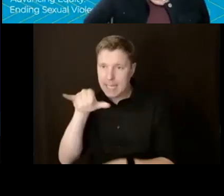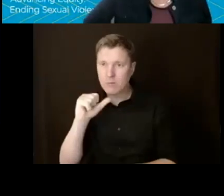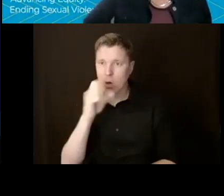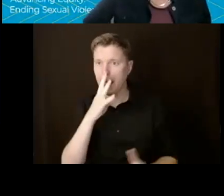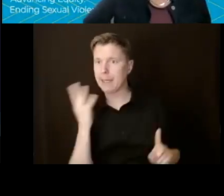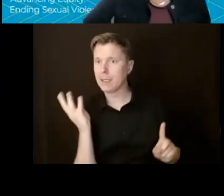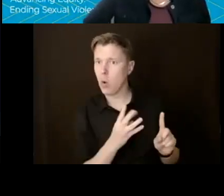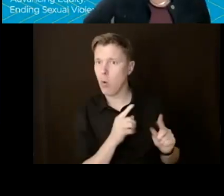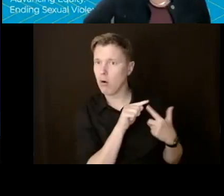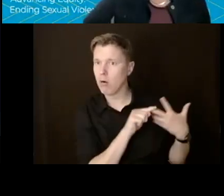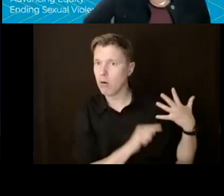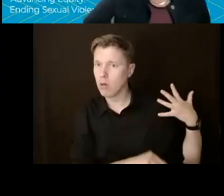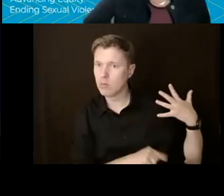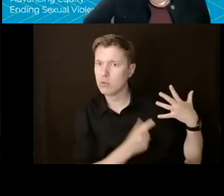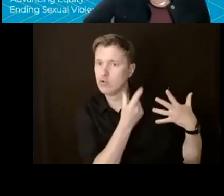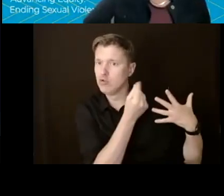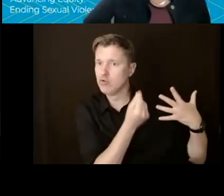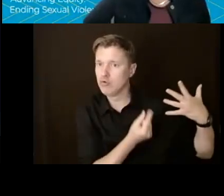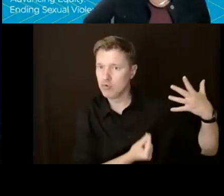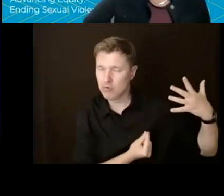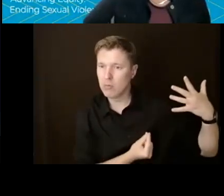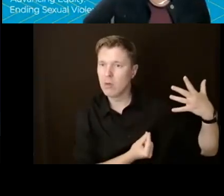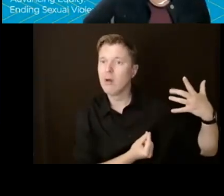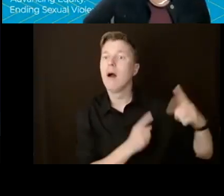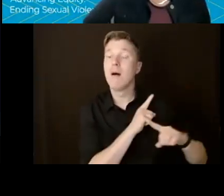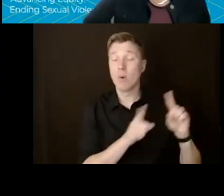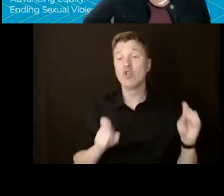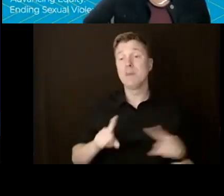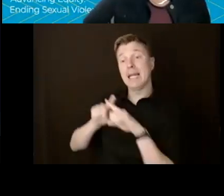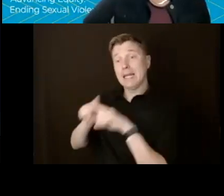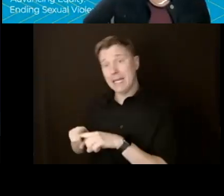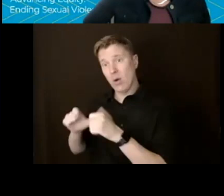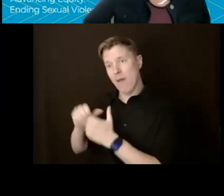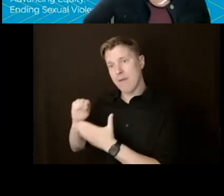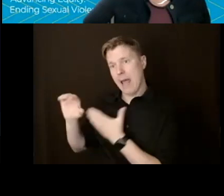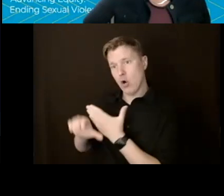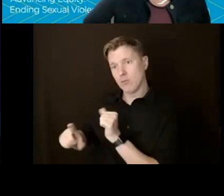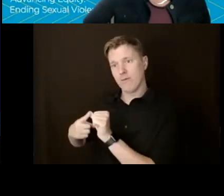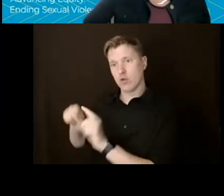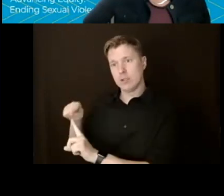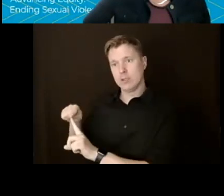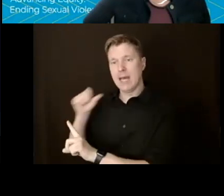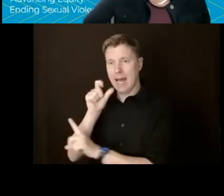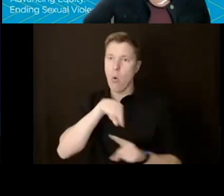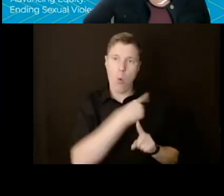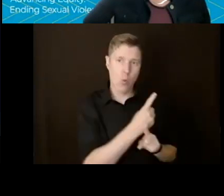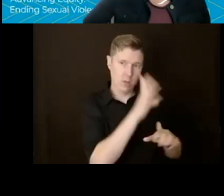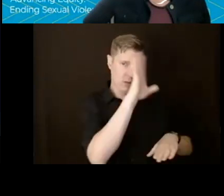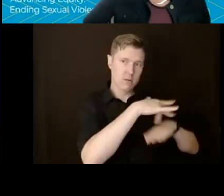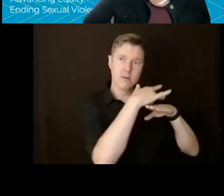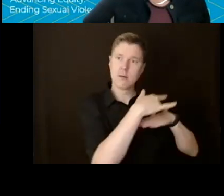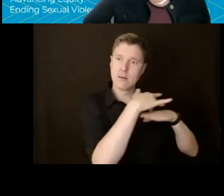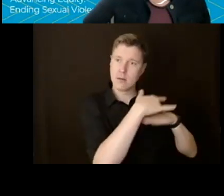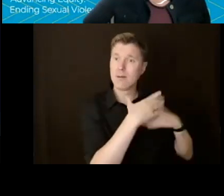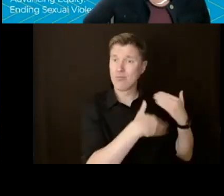a recipe list, but we should be leaning in first with outcomes and not just the process. All